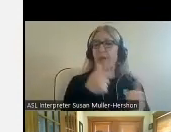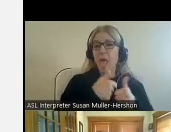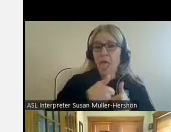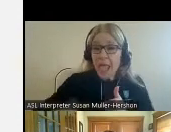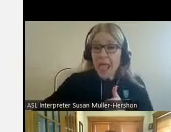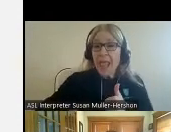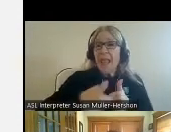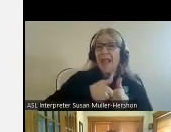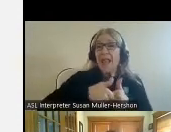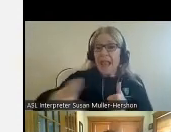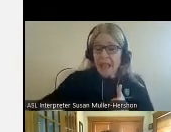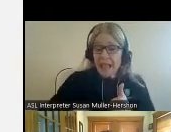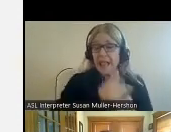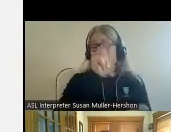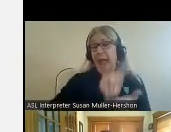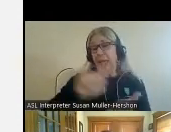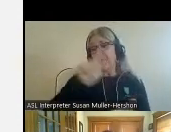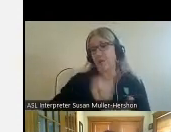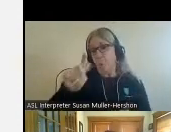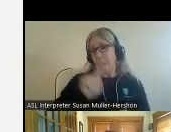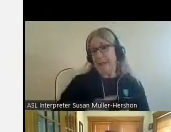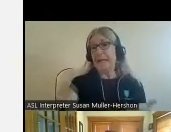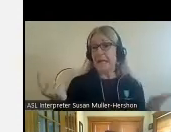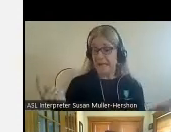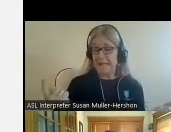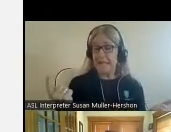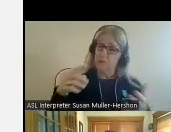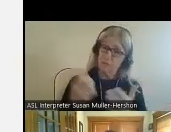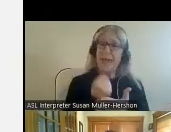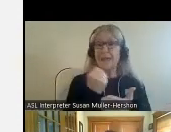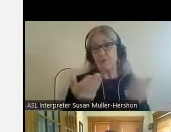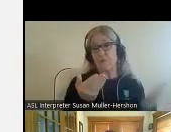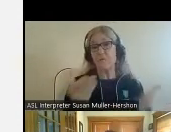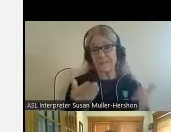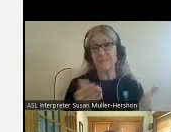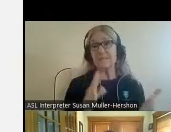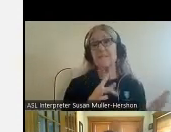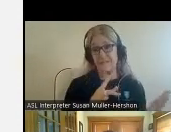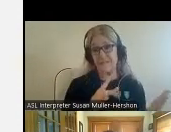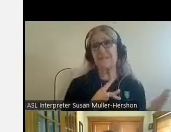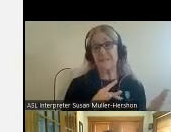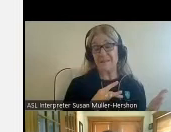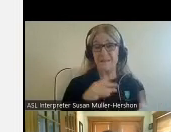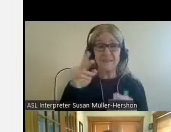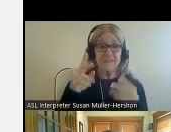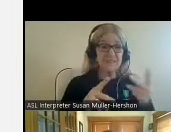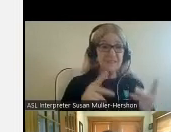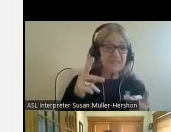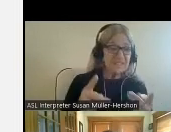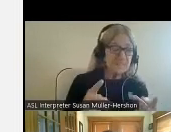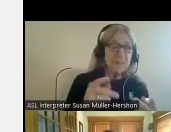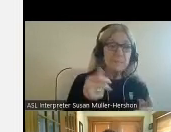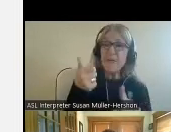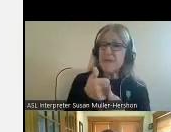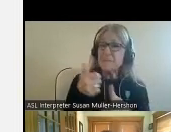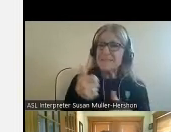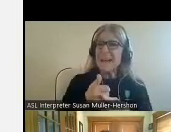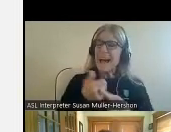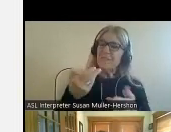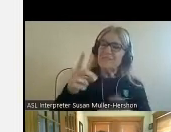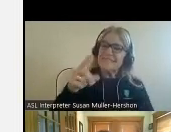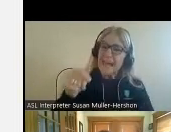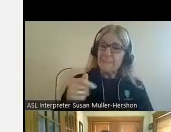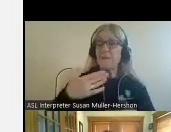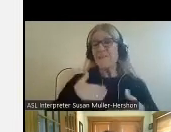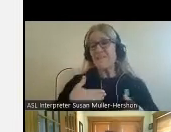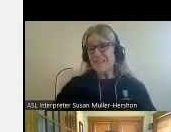an office once a week or once every 2 weeks for services. If people have any physical challenges, they don't have to worry about the accessibility